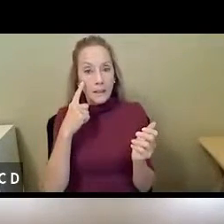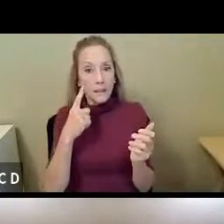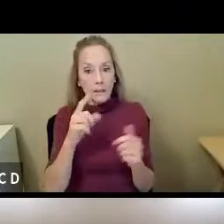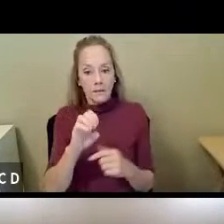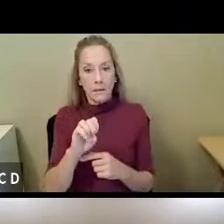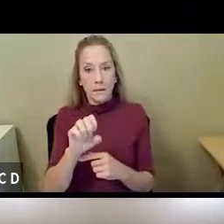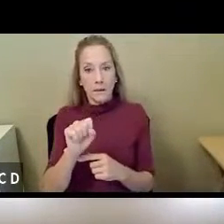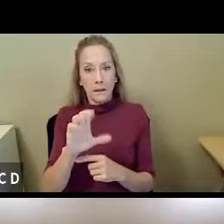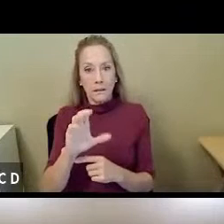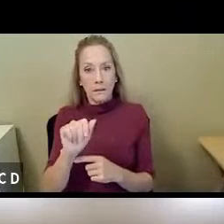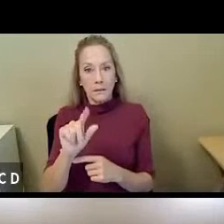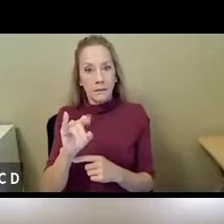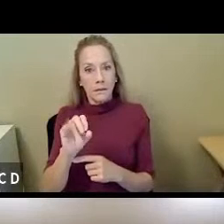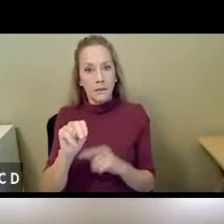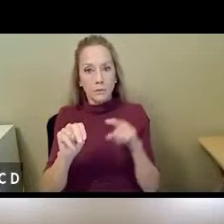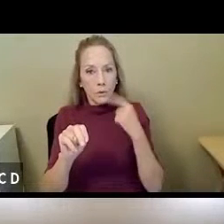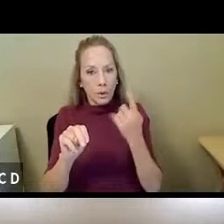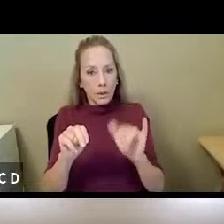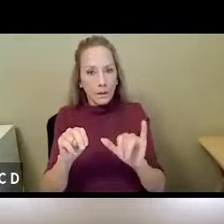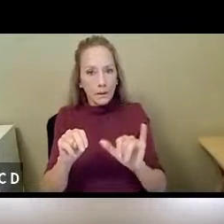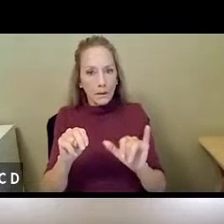escalation looks like?